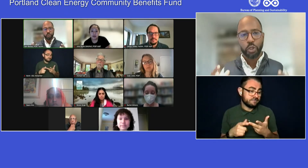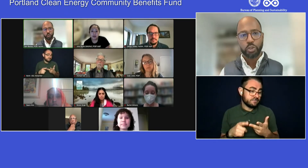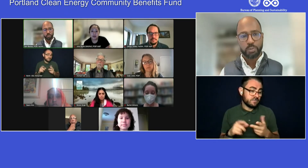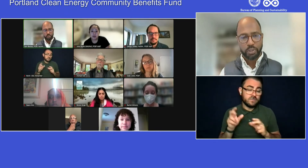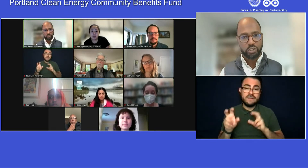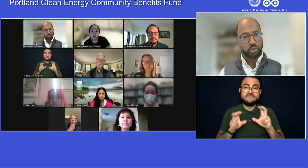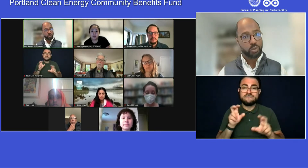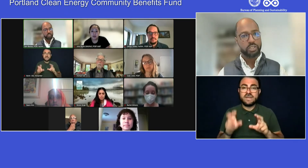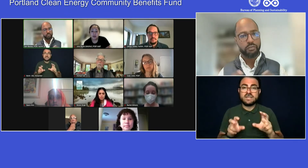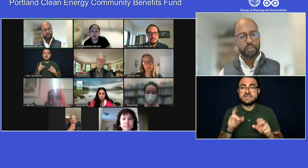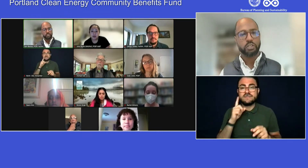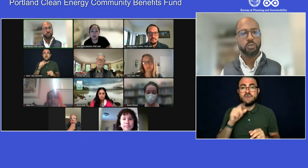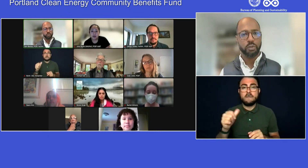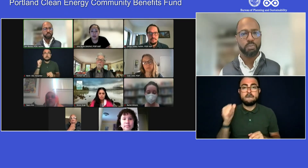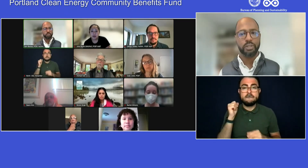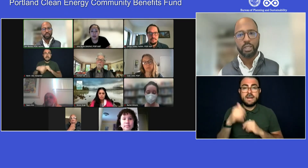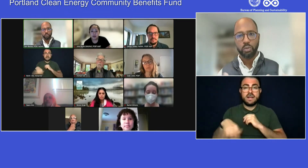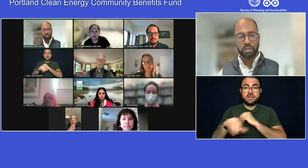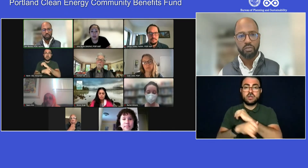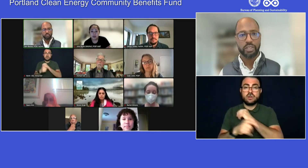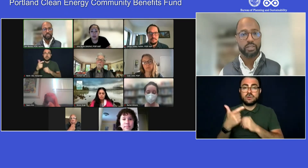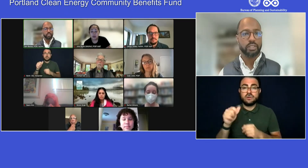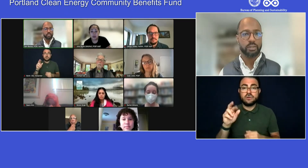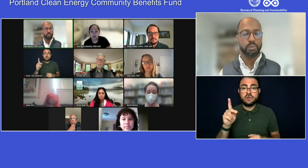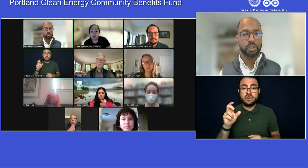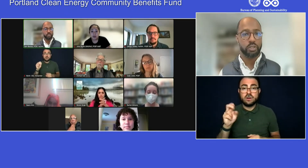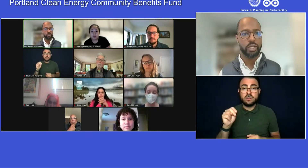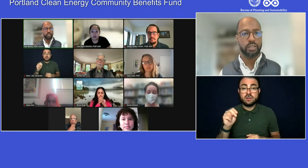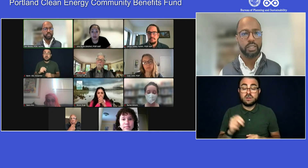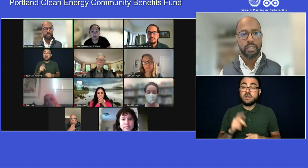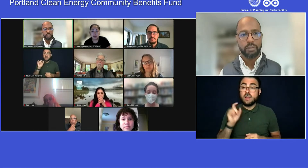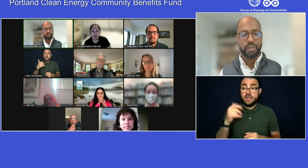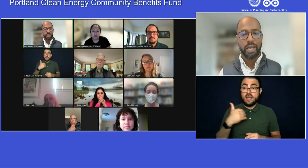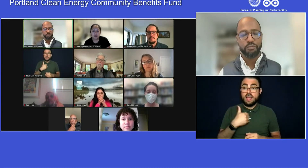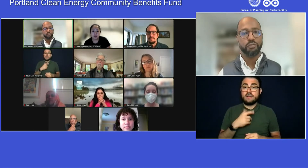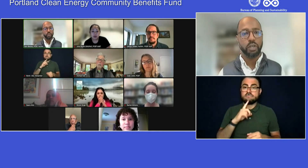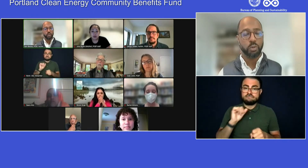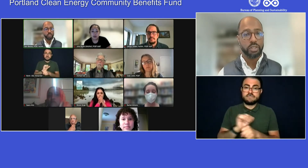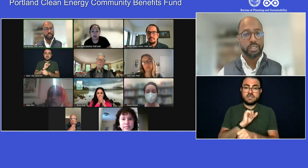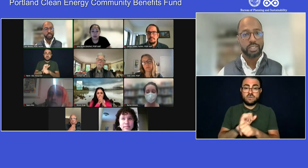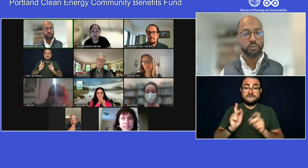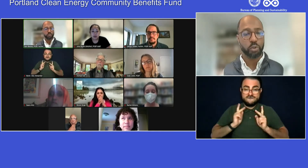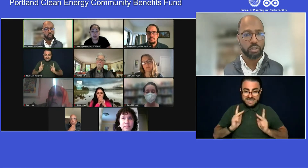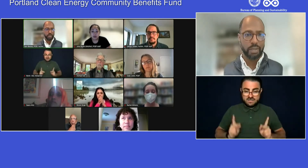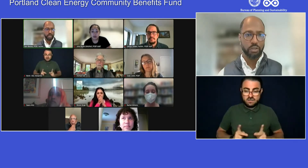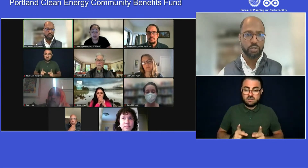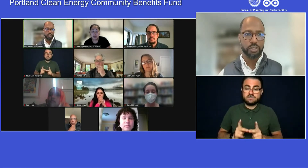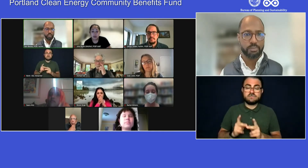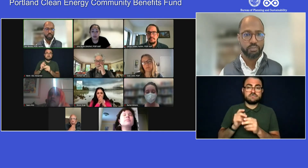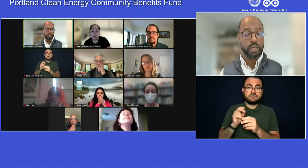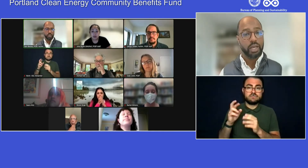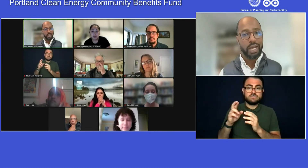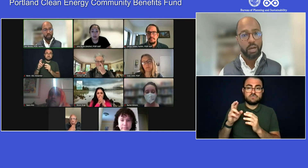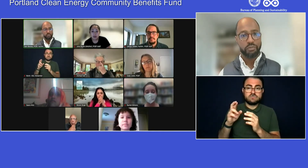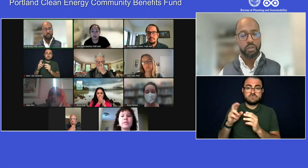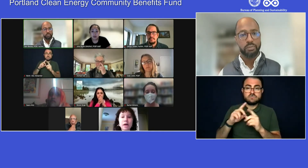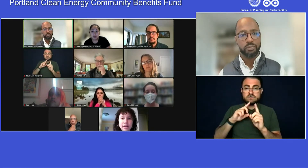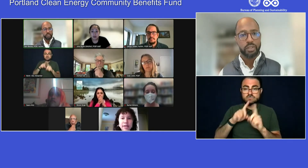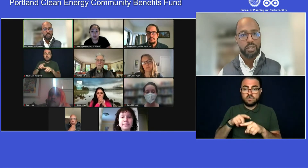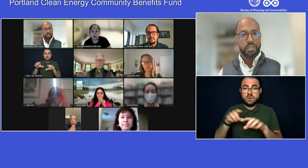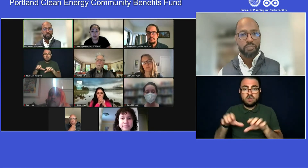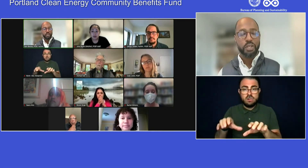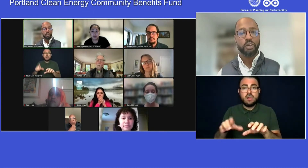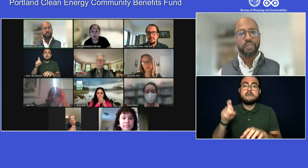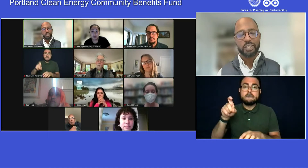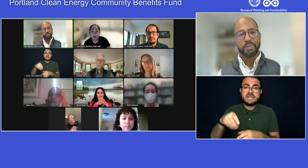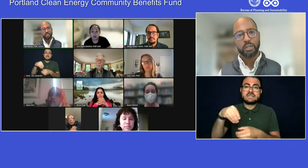gardens. Those projects where there's a physical footprint that we are investing in supporting directly have to fall within the city of Portland boundaries.